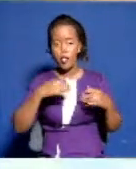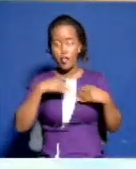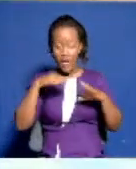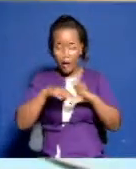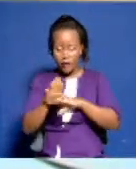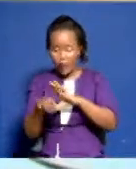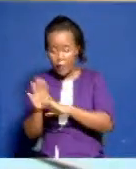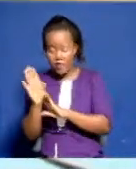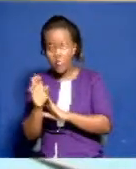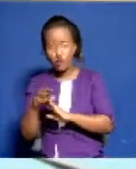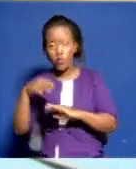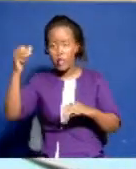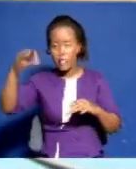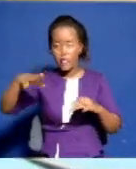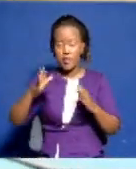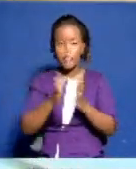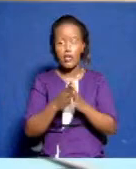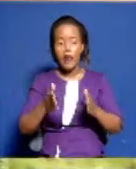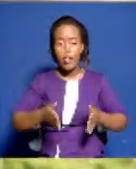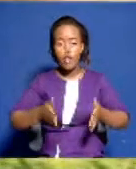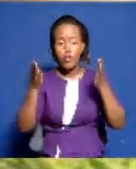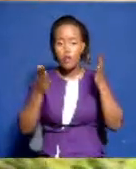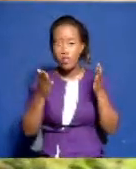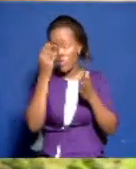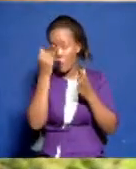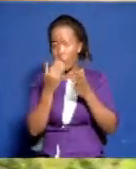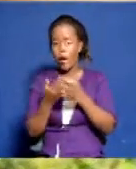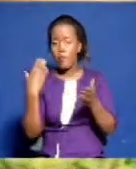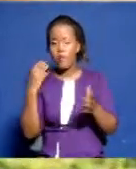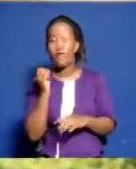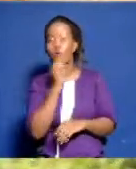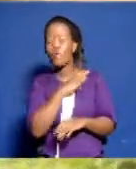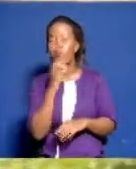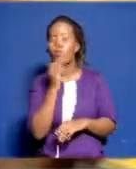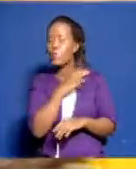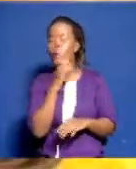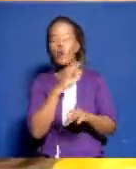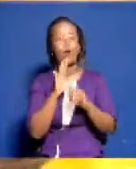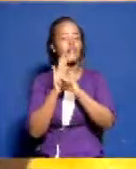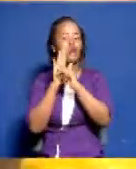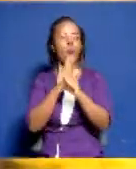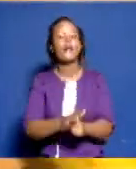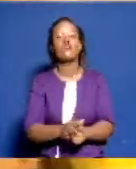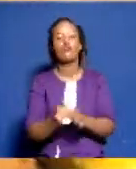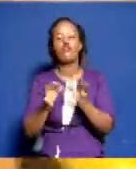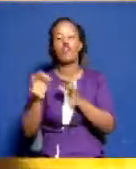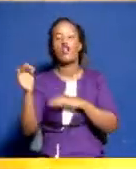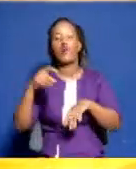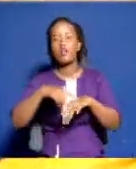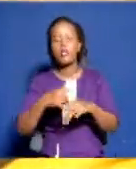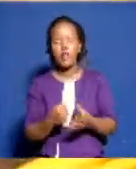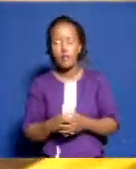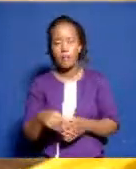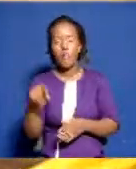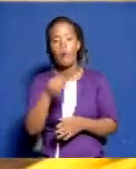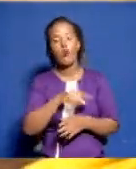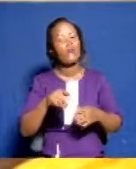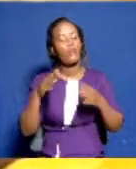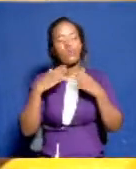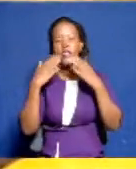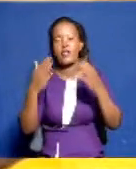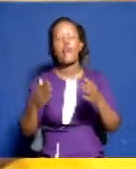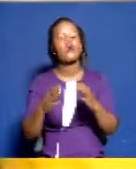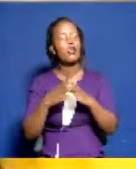and roads after they complained of systemic marginalization for years. Nashukuru sana kuona